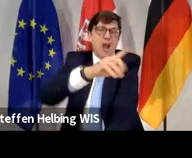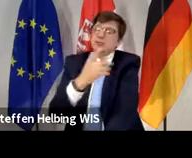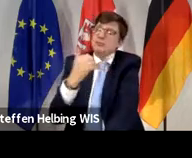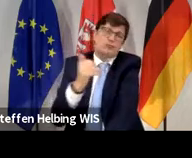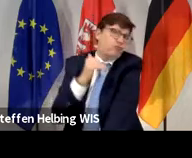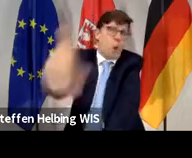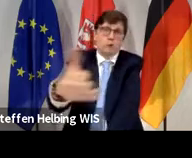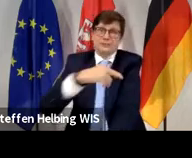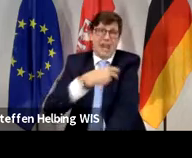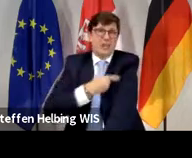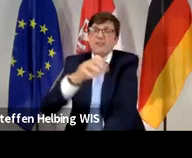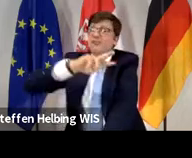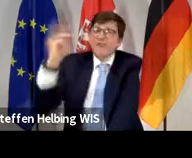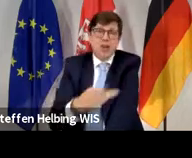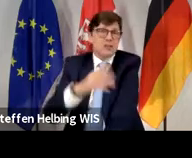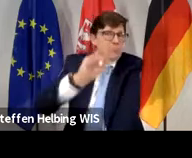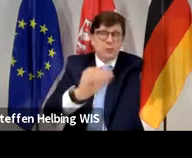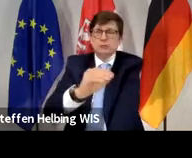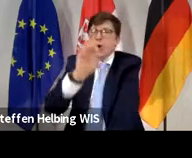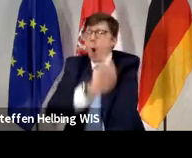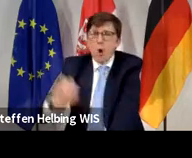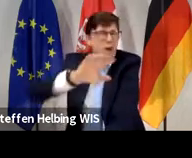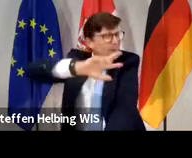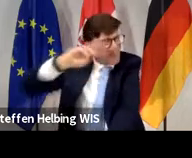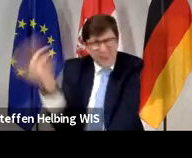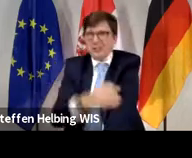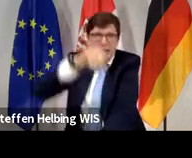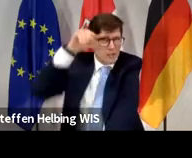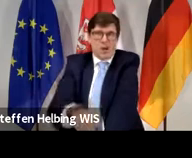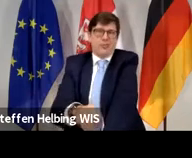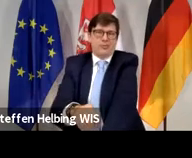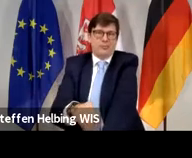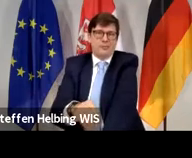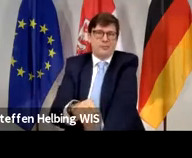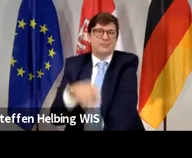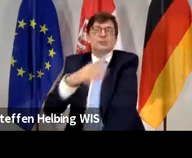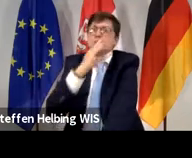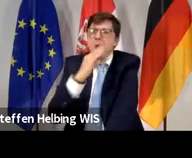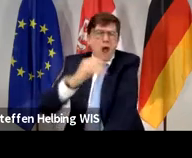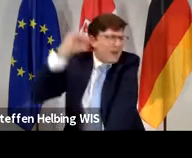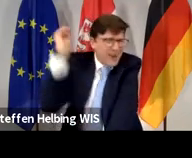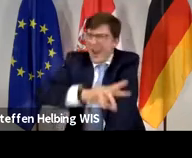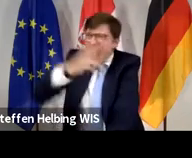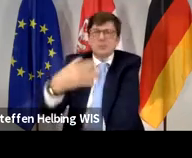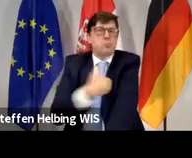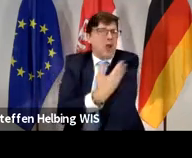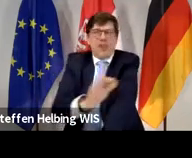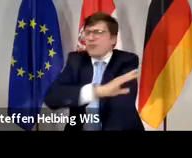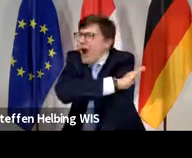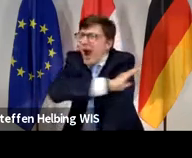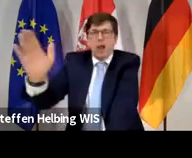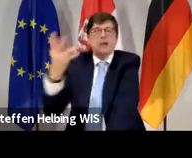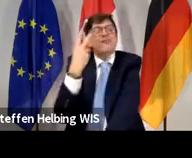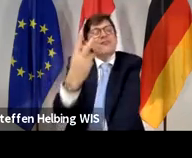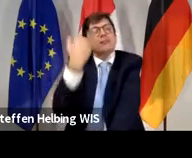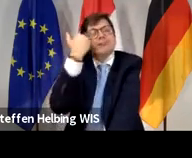see each other on phone. And yeah, we have to improve our techniques. We have to use digitalization and